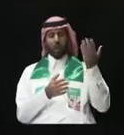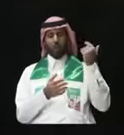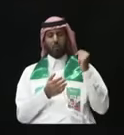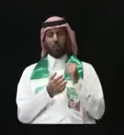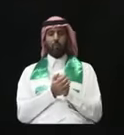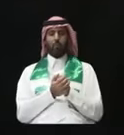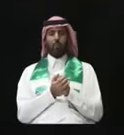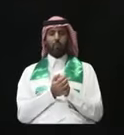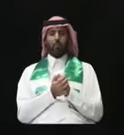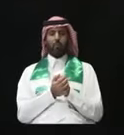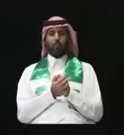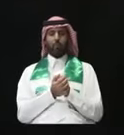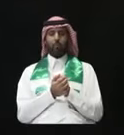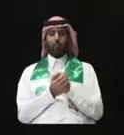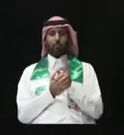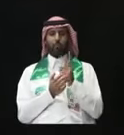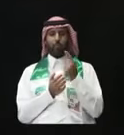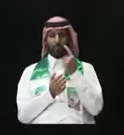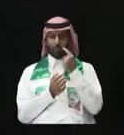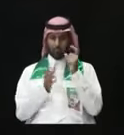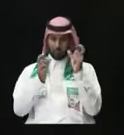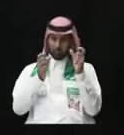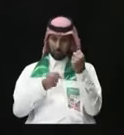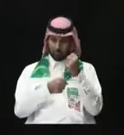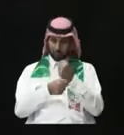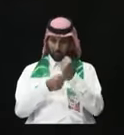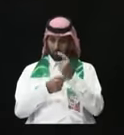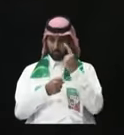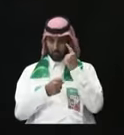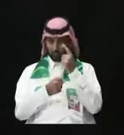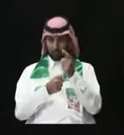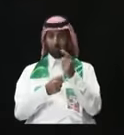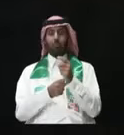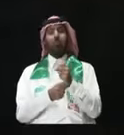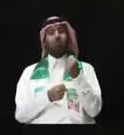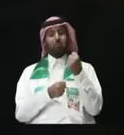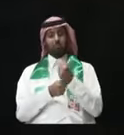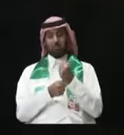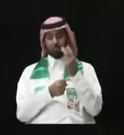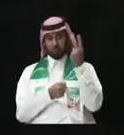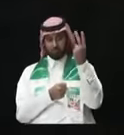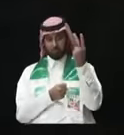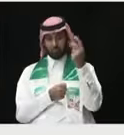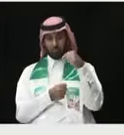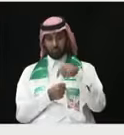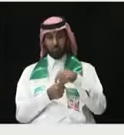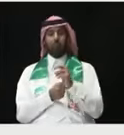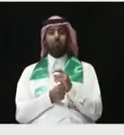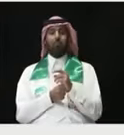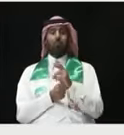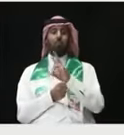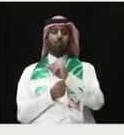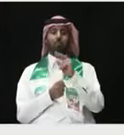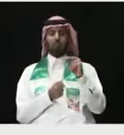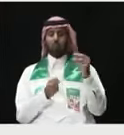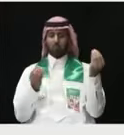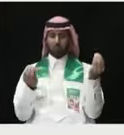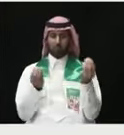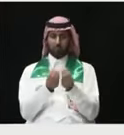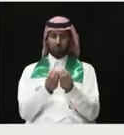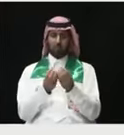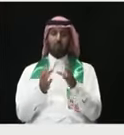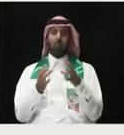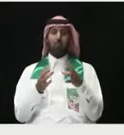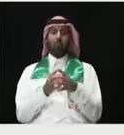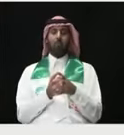a one sentence. So we will have here on the timeline, let us write them. We will have two actions,